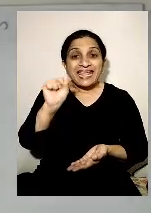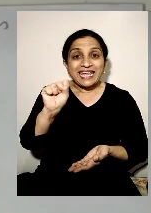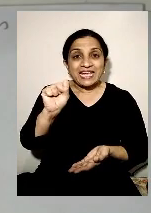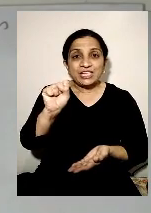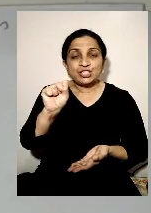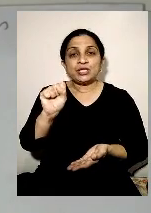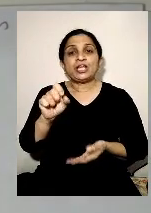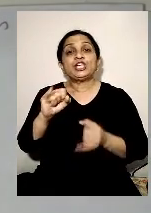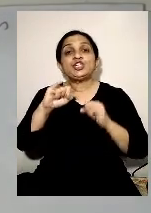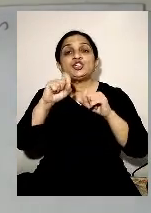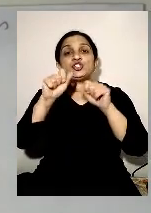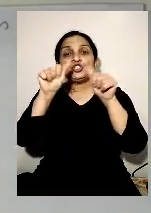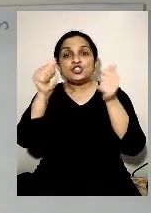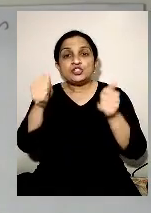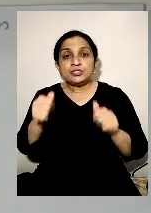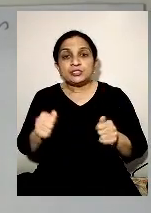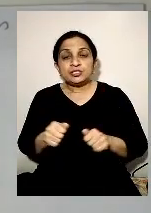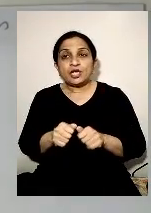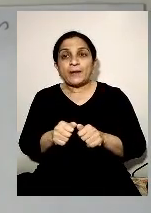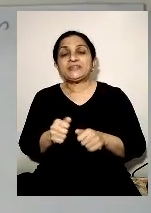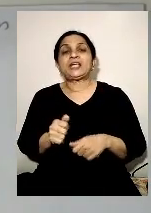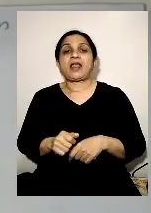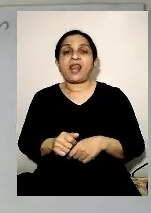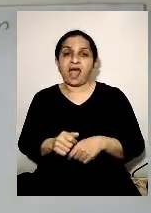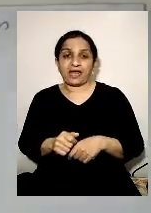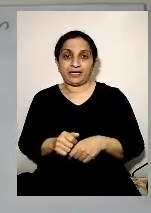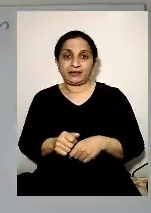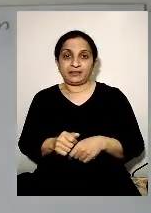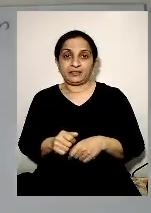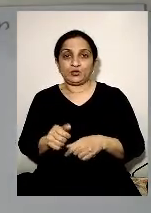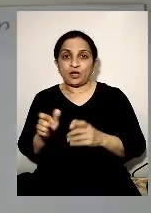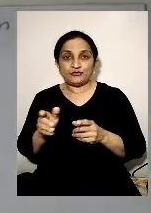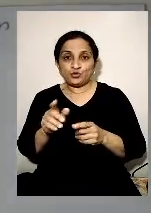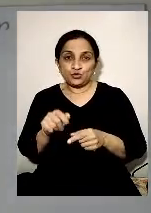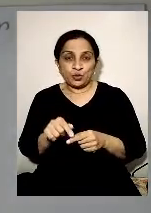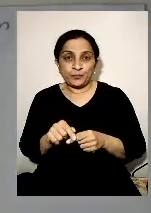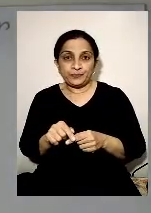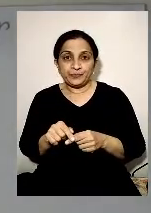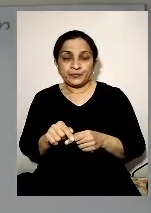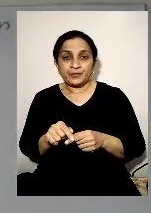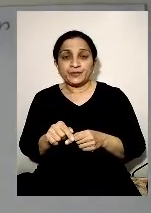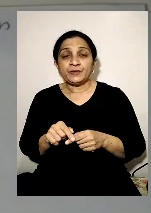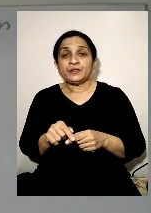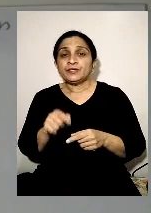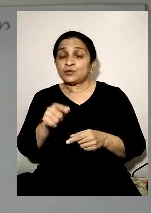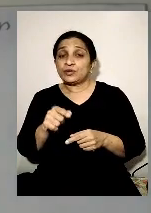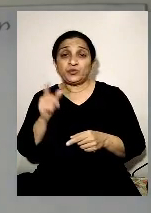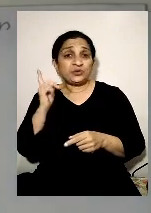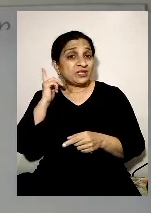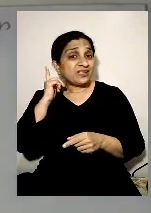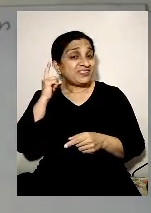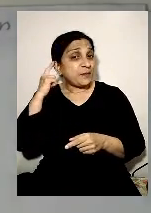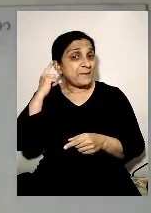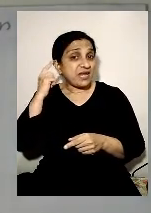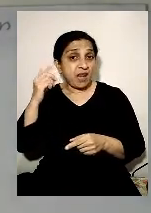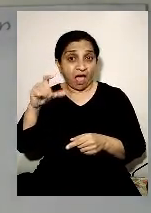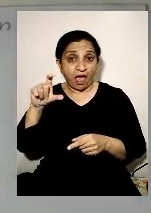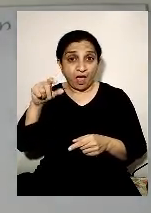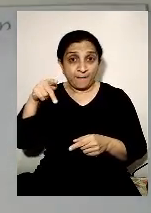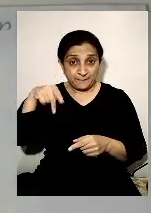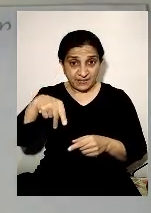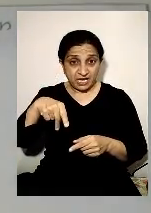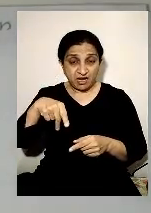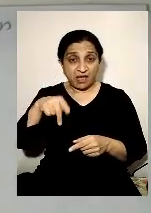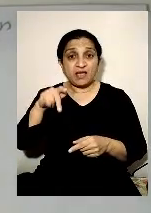the pinna is collecting the sound waves okay and then